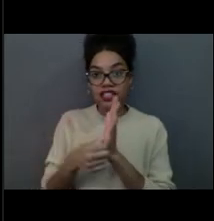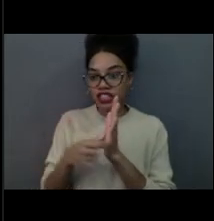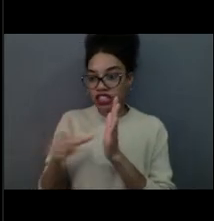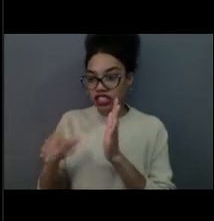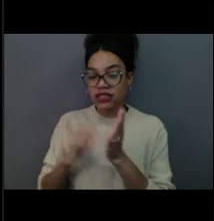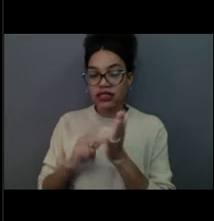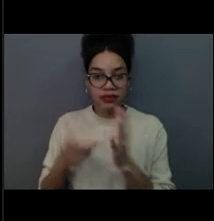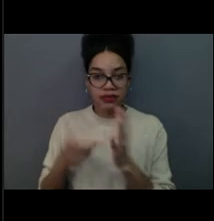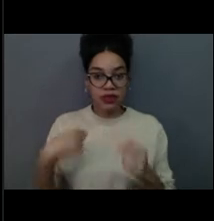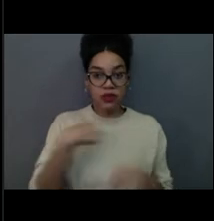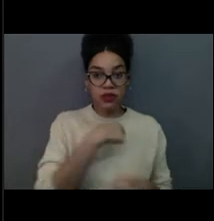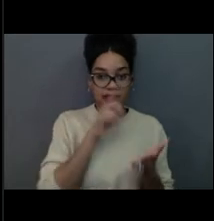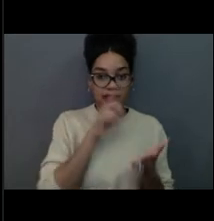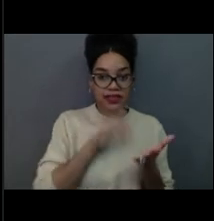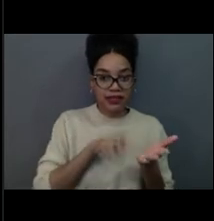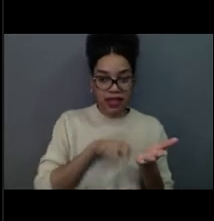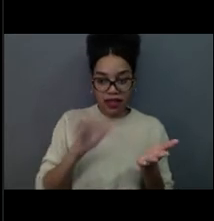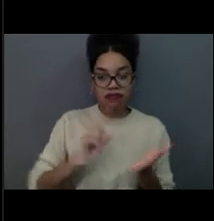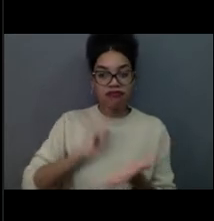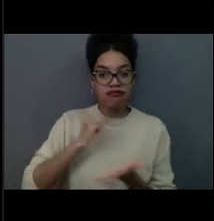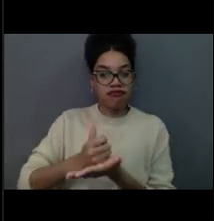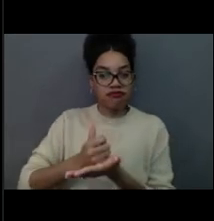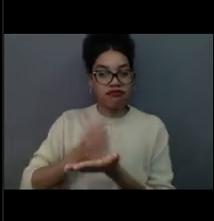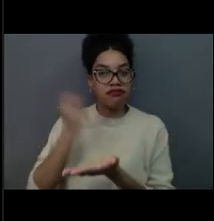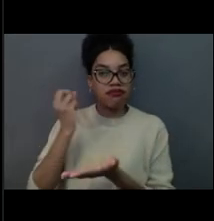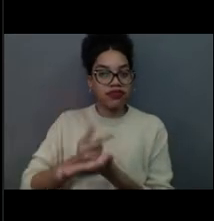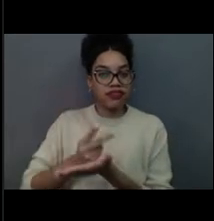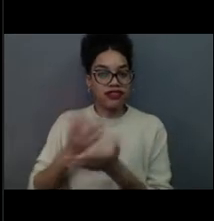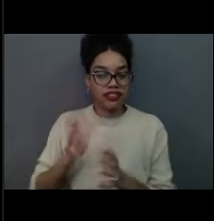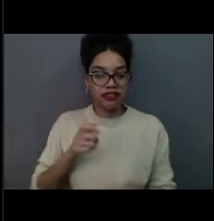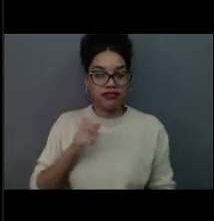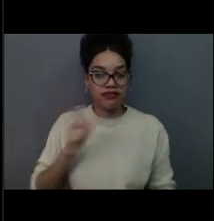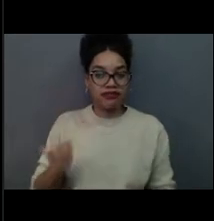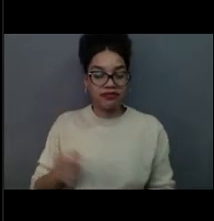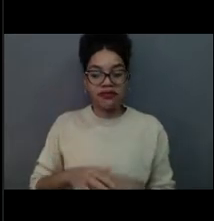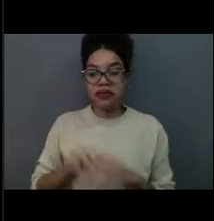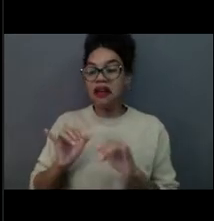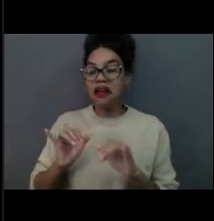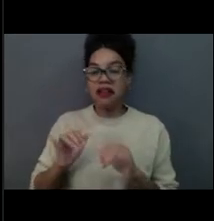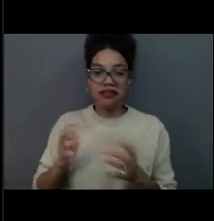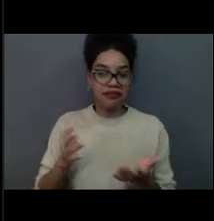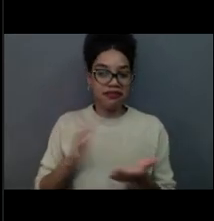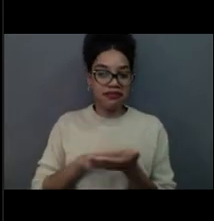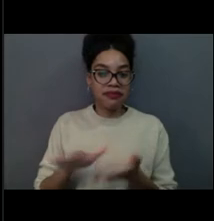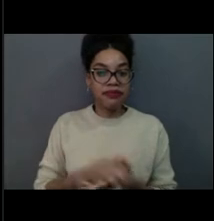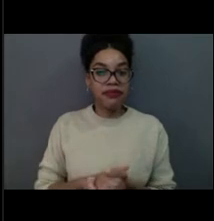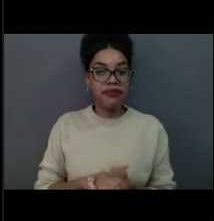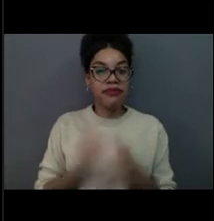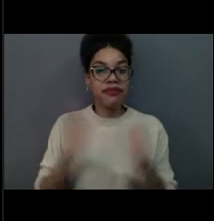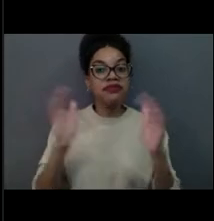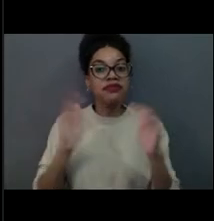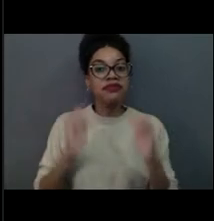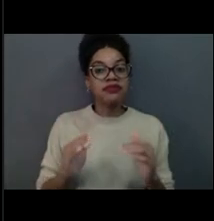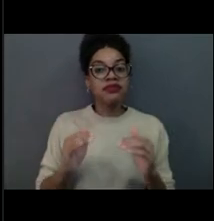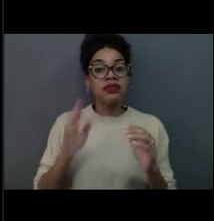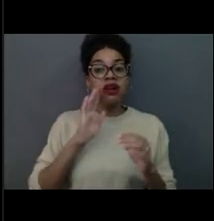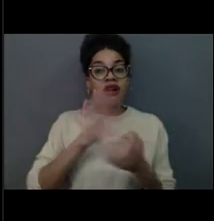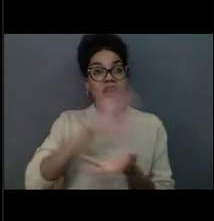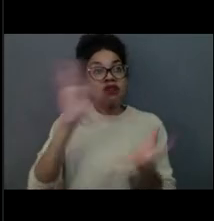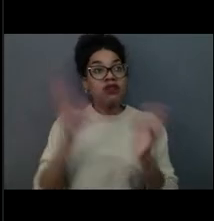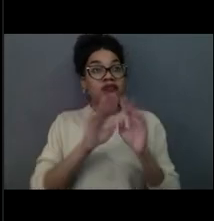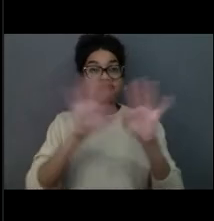someone in our program. We're also involved in facility and systems compliance, so overall system compliance at these facilities